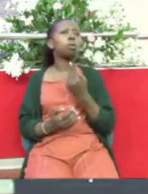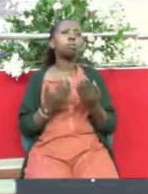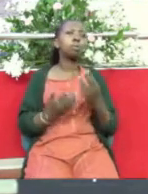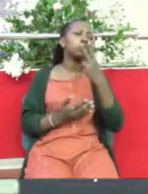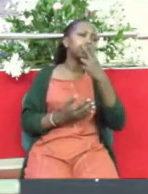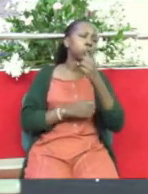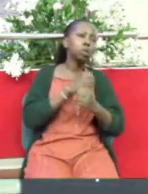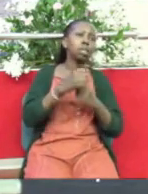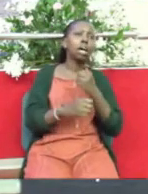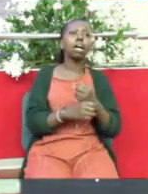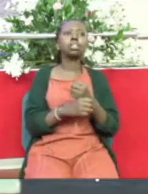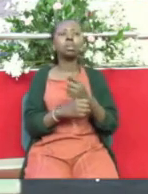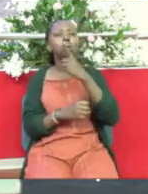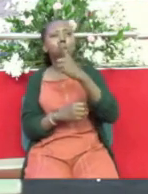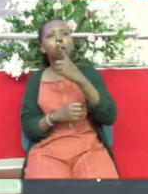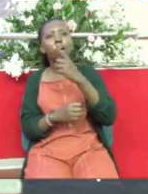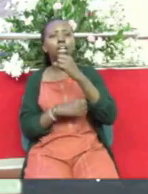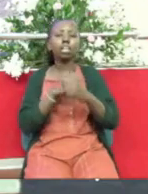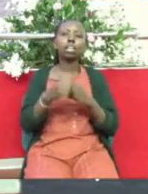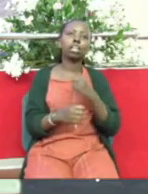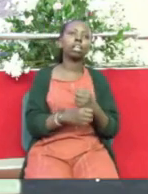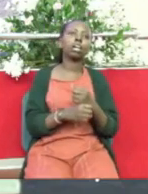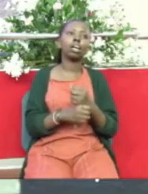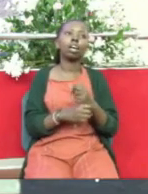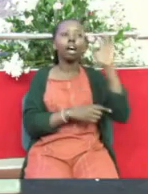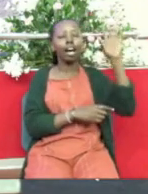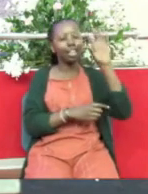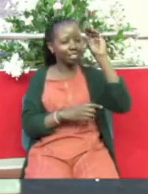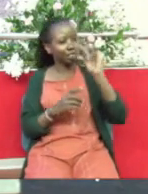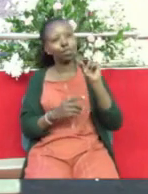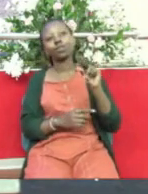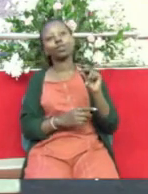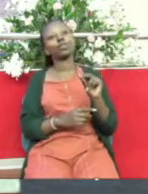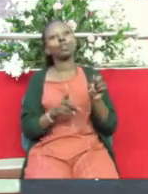They are 1.5 years. Sitasema uinue mikono ikifika hapo. Bwana asifiwe.